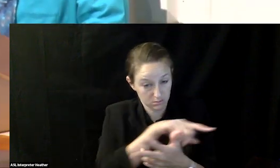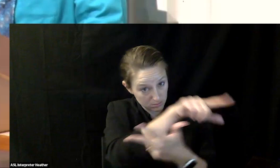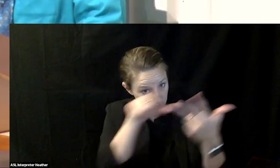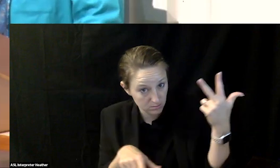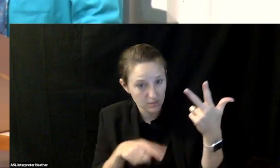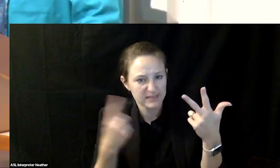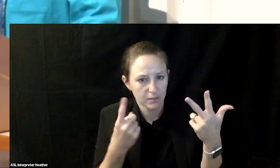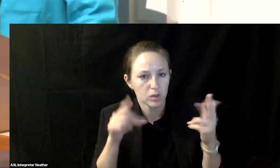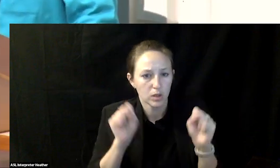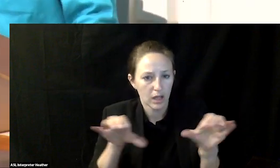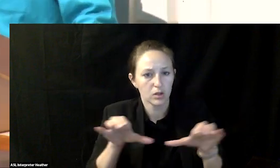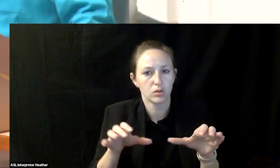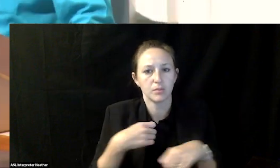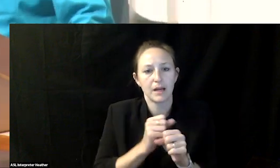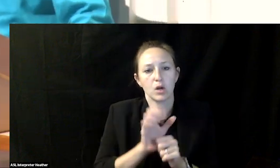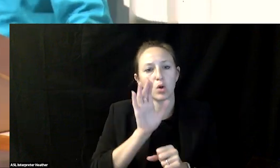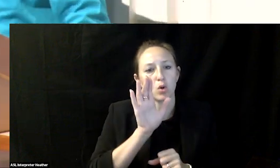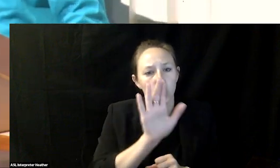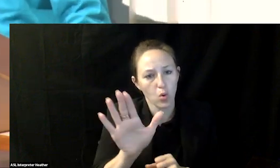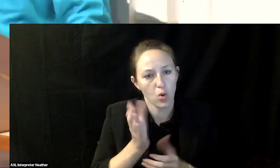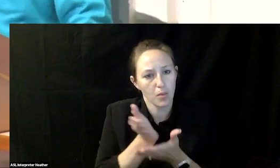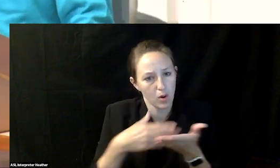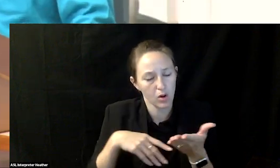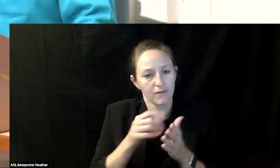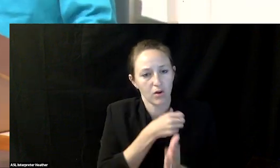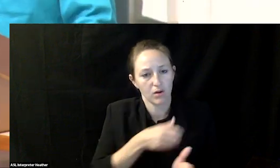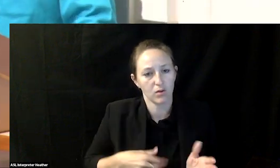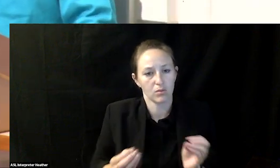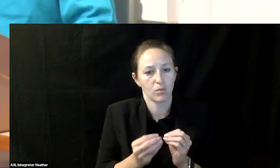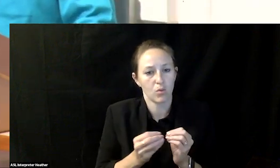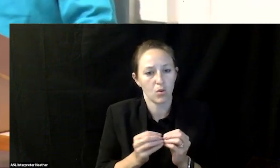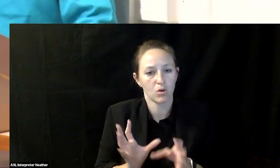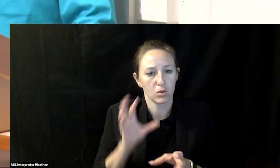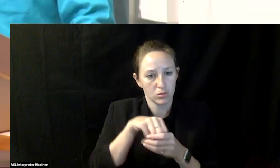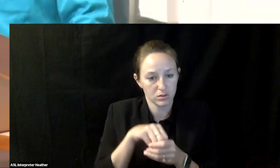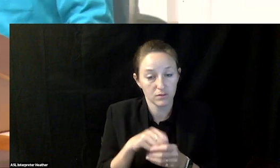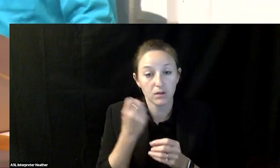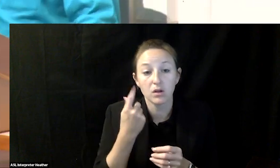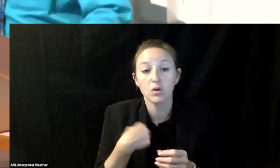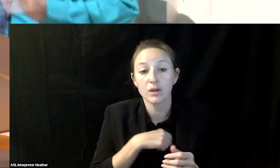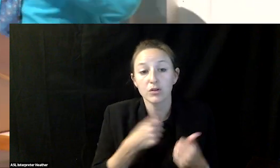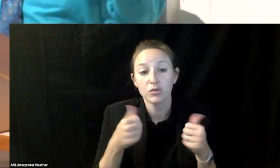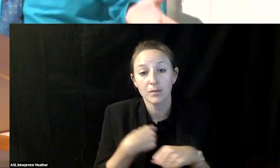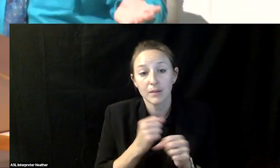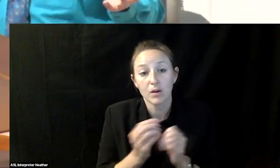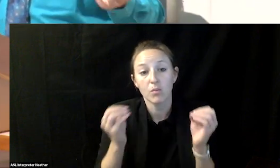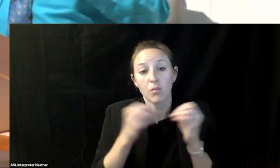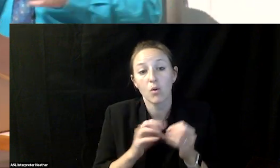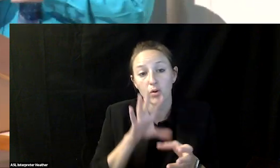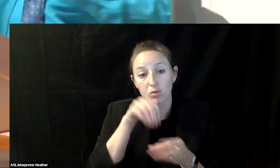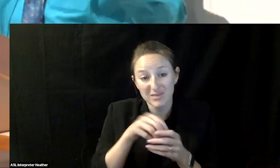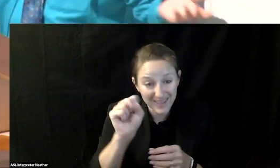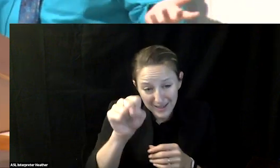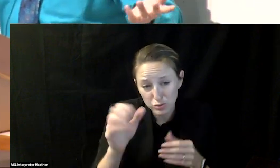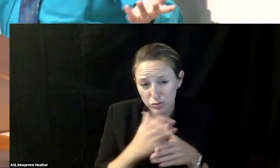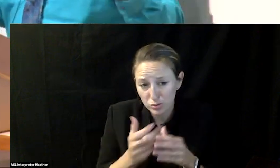do to make your part of Harvard more inclusive. And we try to make it more inclusive, yes, to share with the world so that they